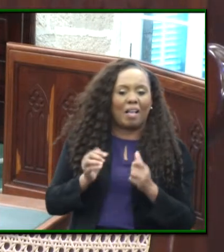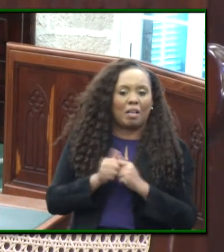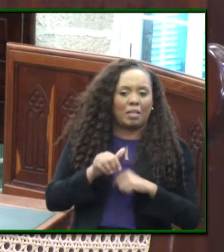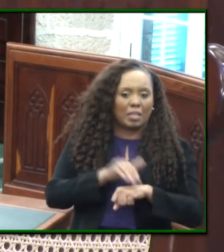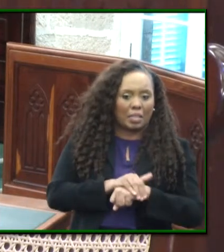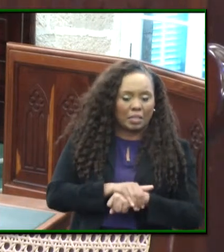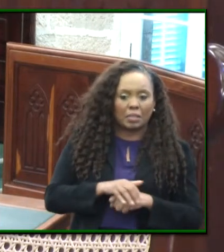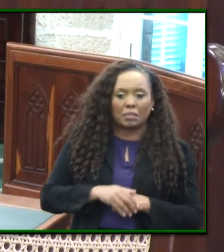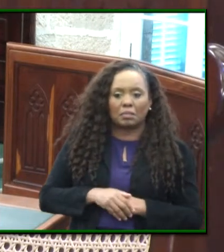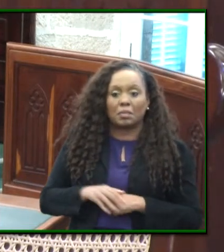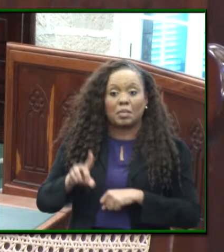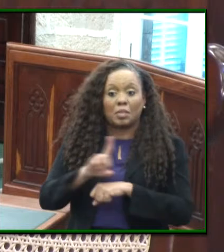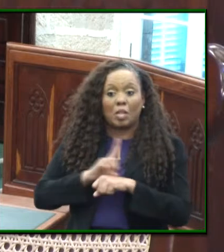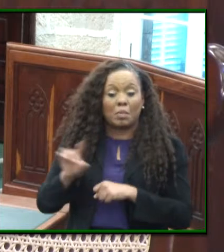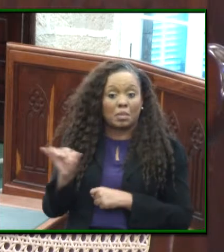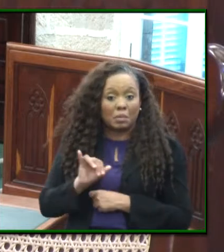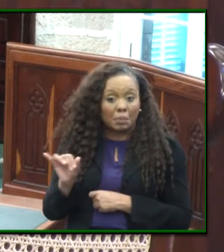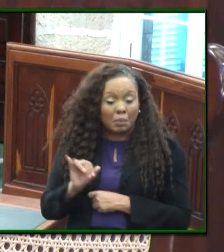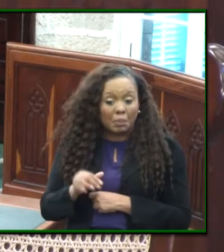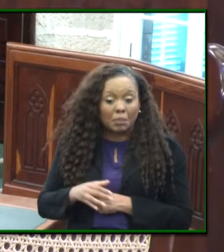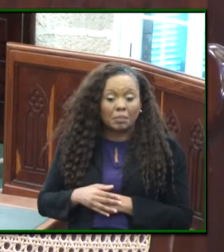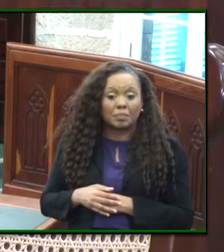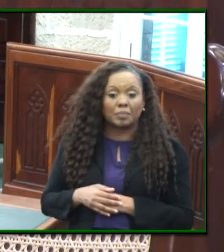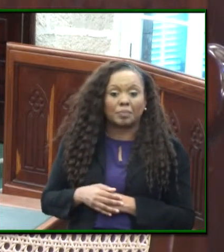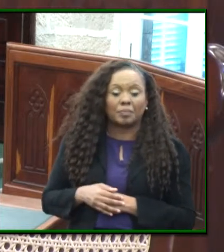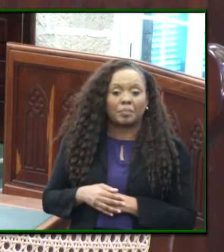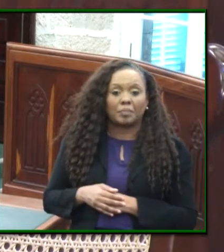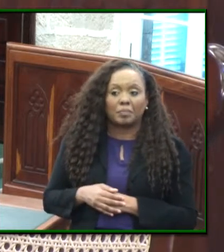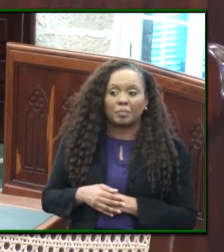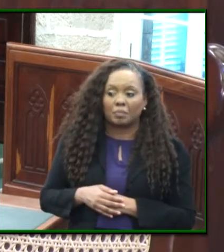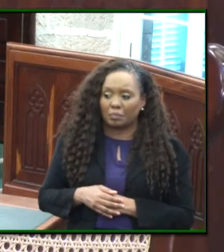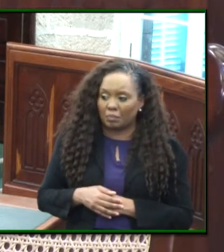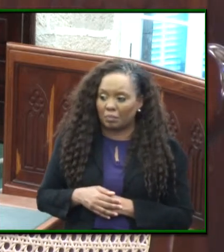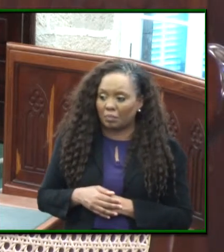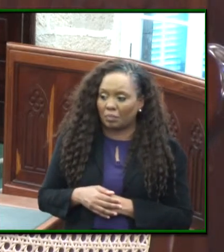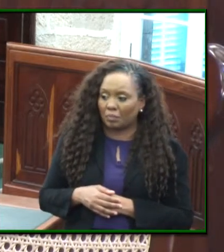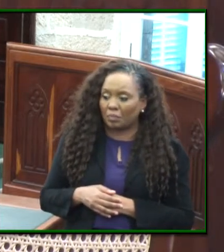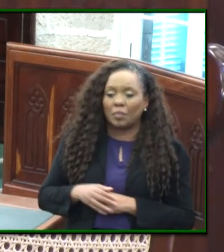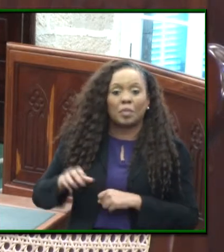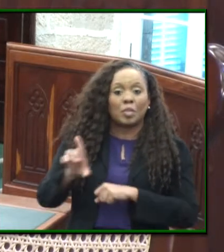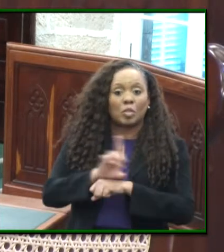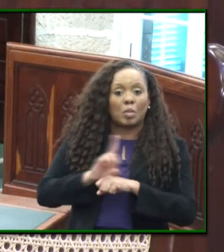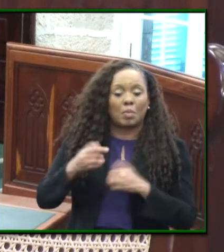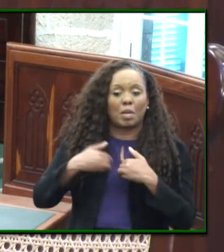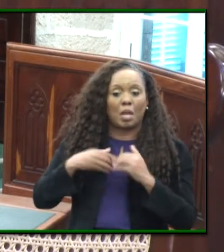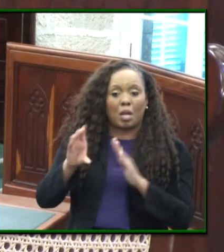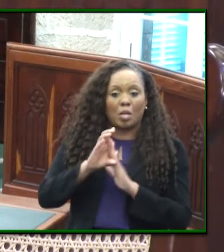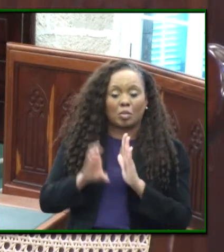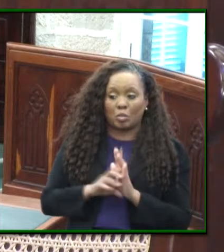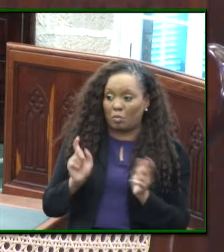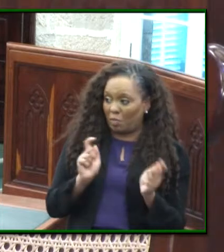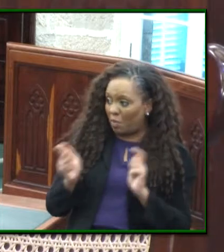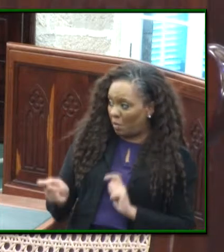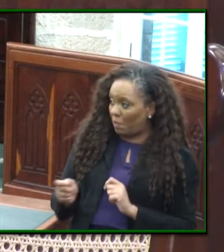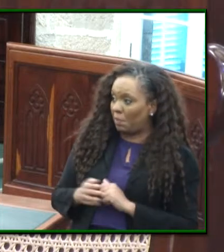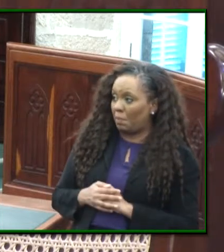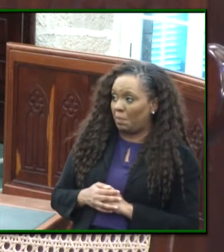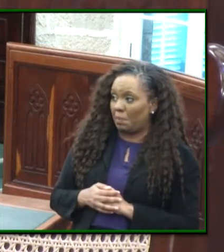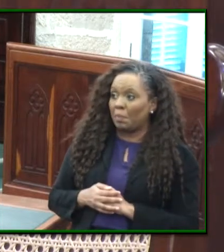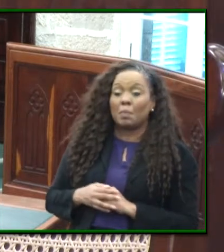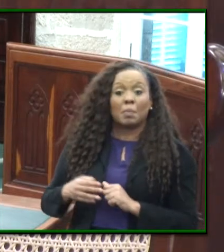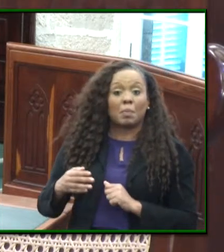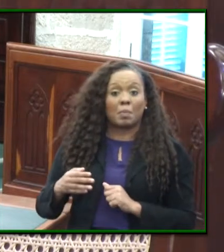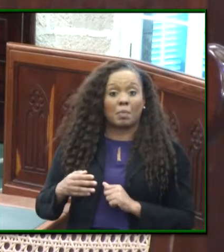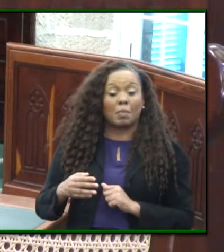Dominica, the same thing. They did constitutional reform, completed that constitutional reform,